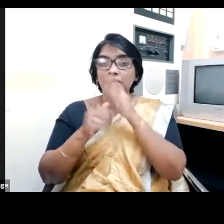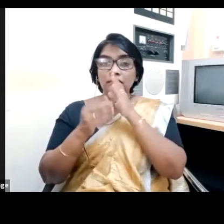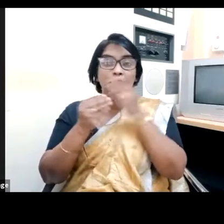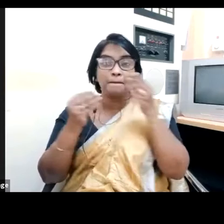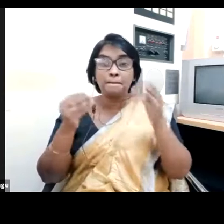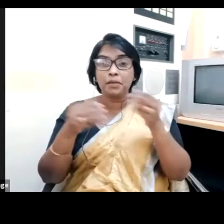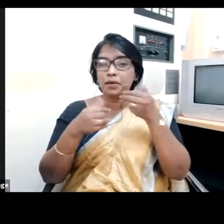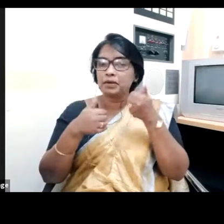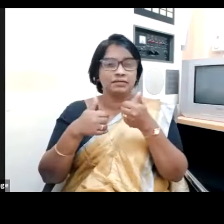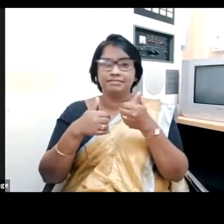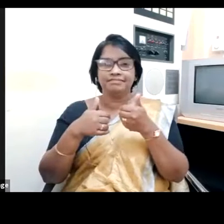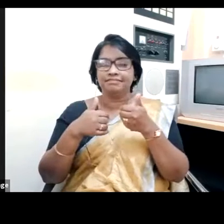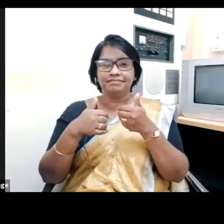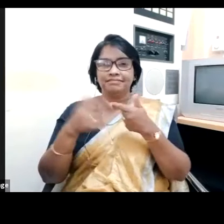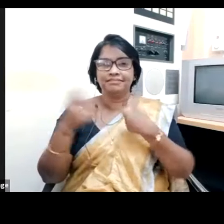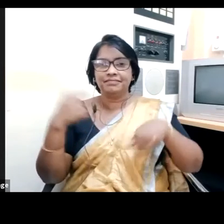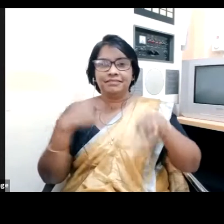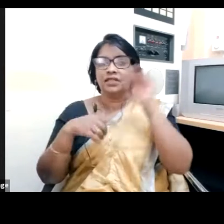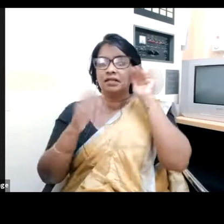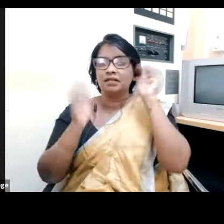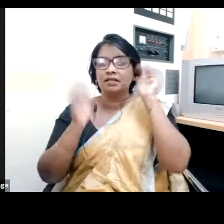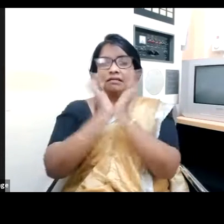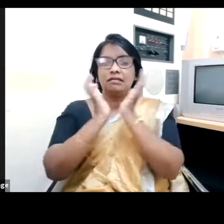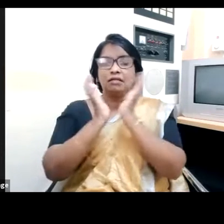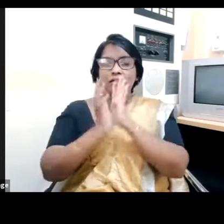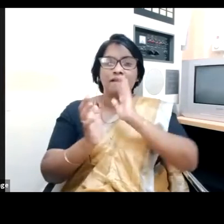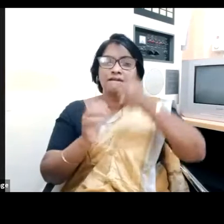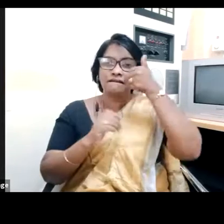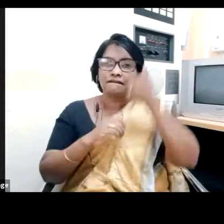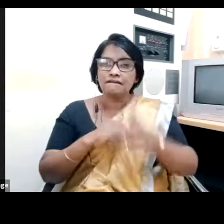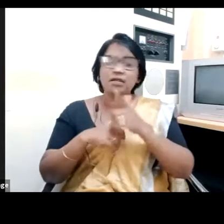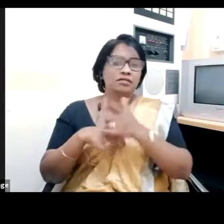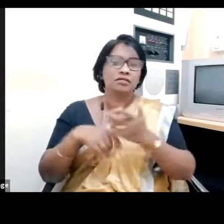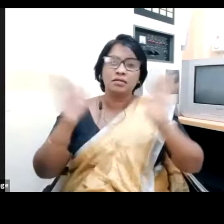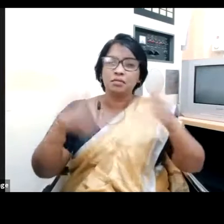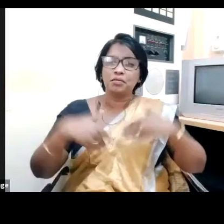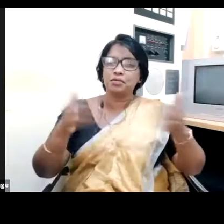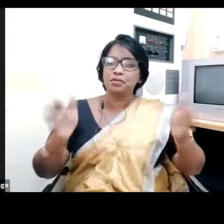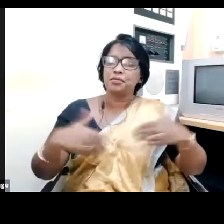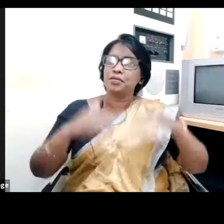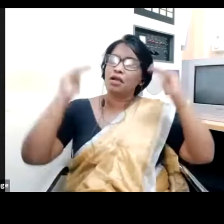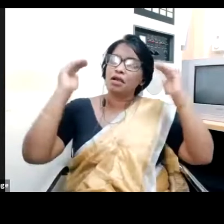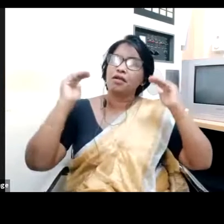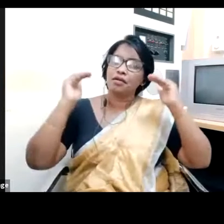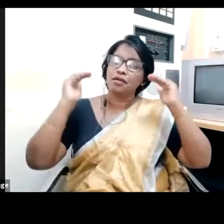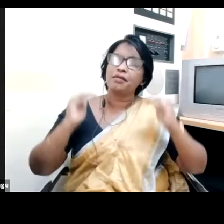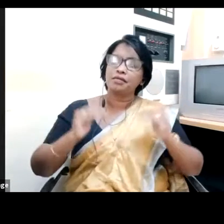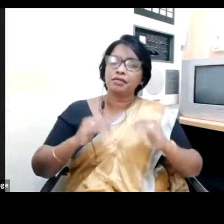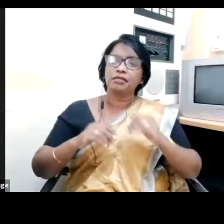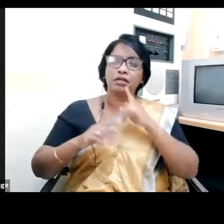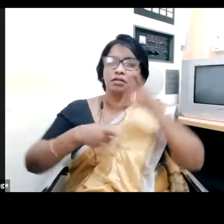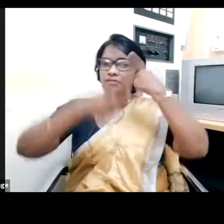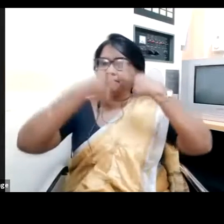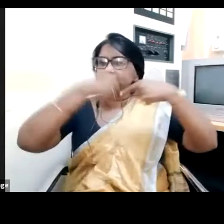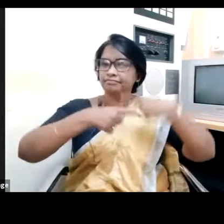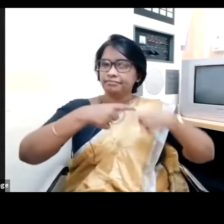exceeding actually, and we the country is going ahead, doing a lot of